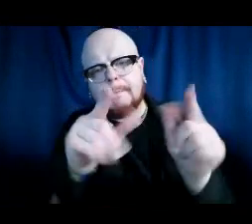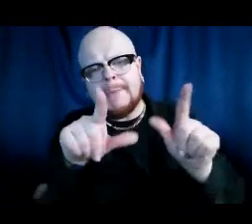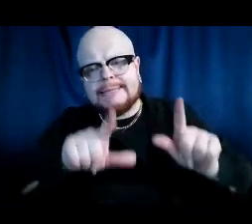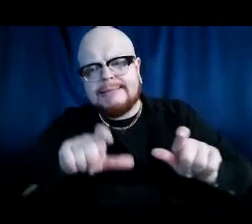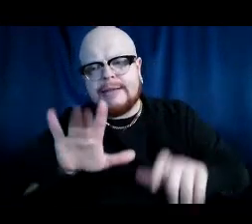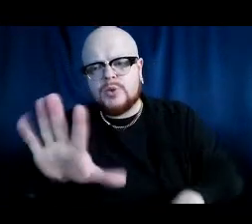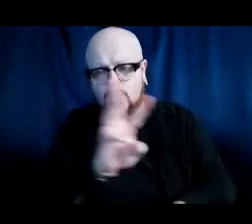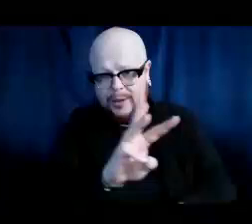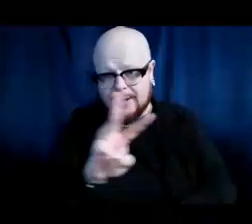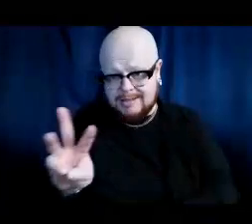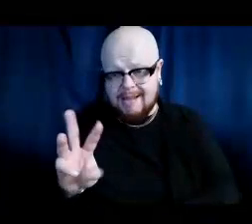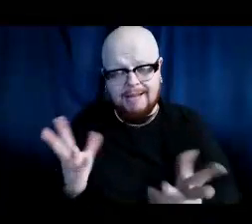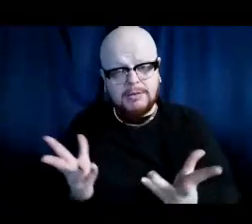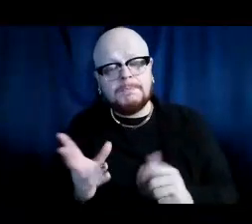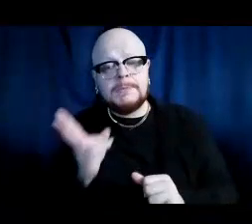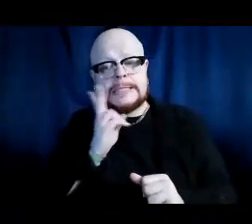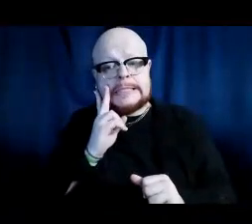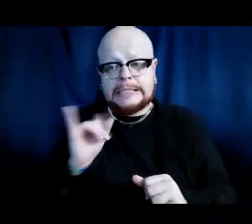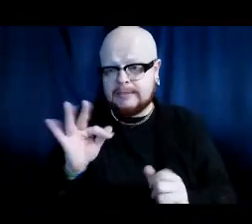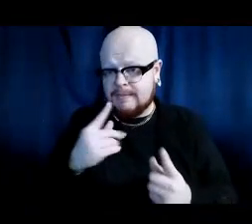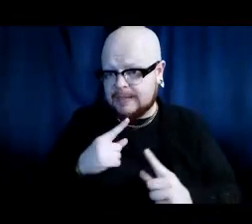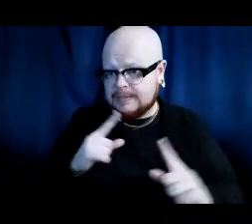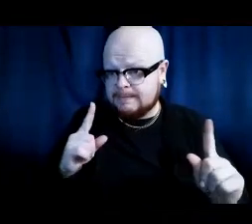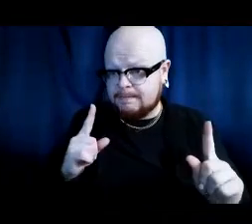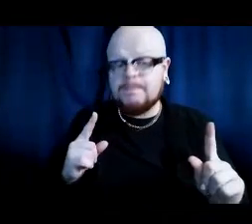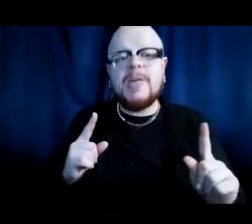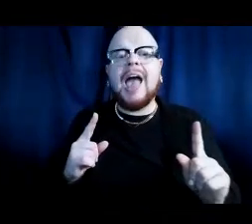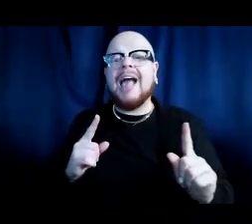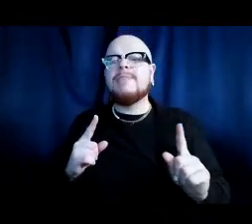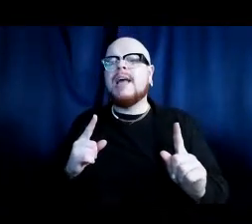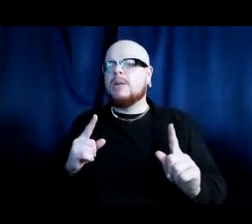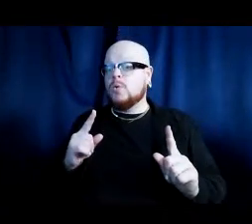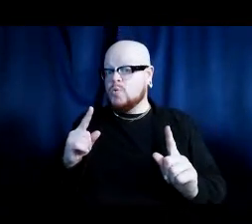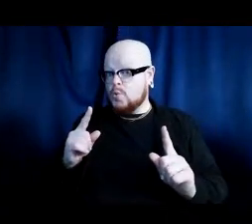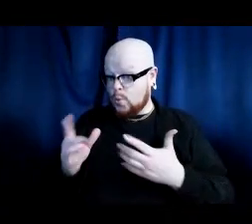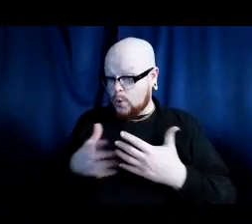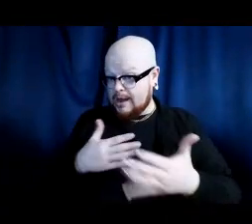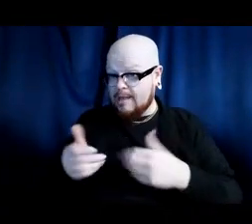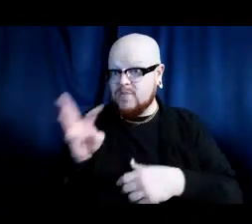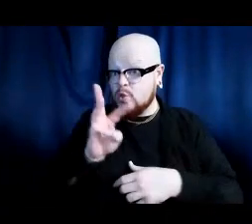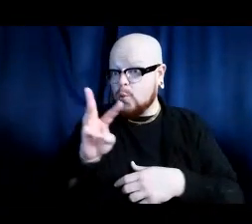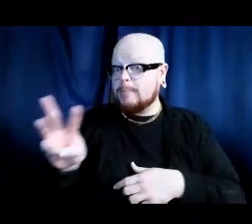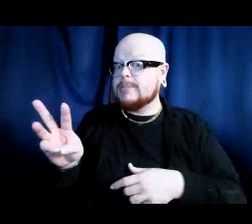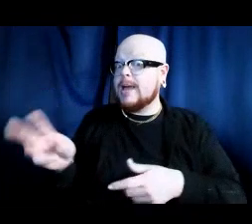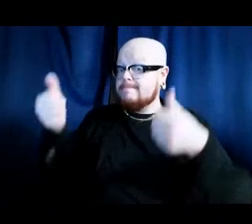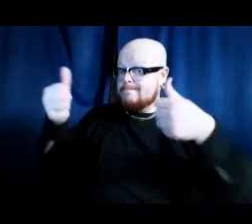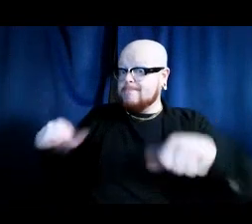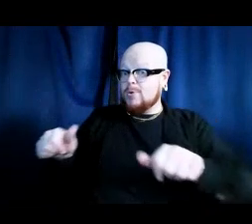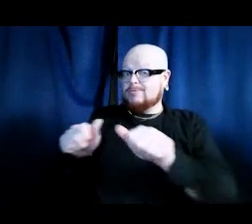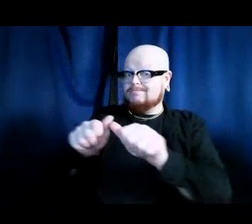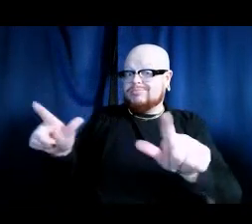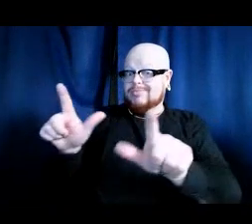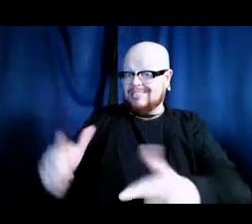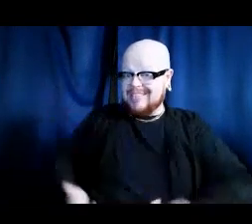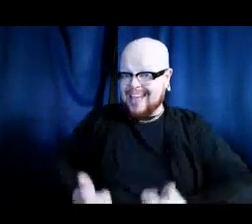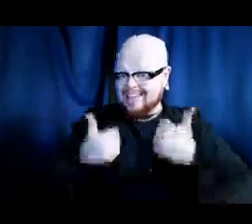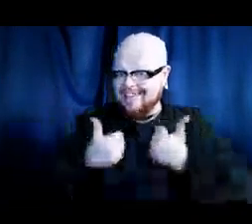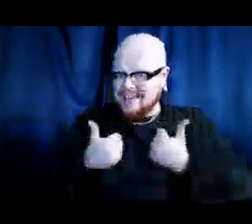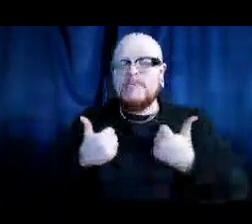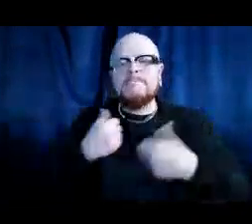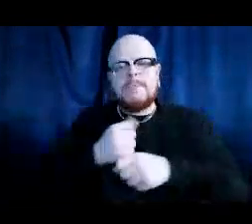stays accessible by regularly monitoring it, and build this task into your ongoing process. Another